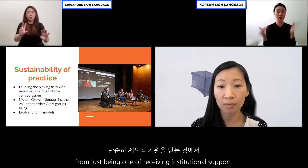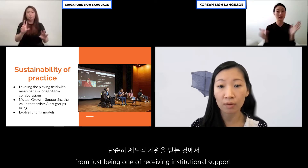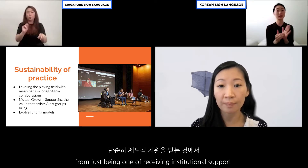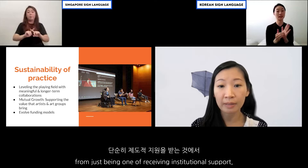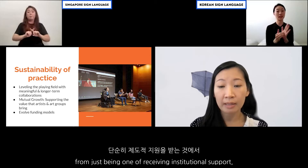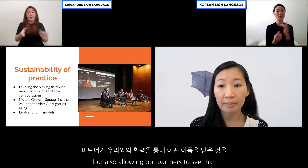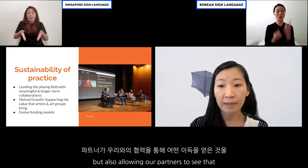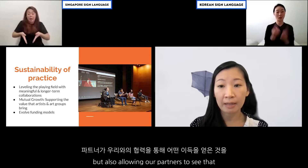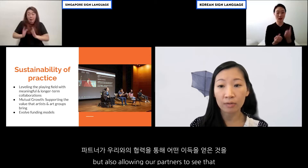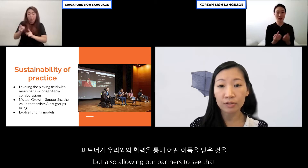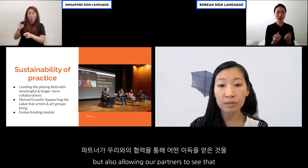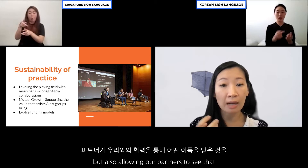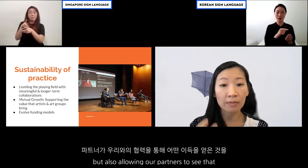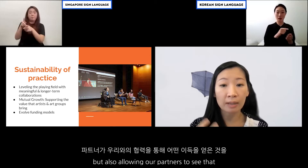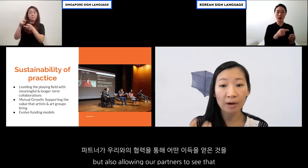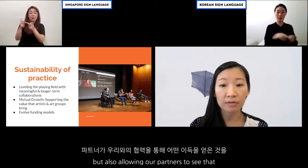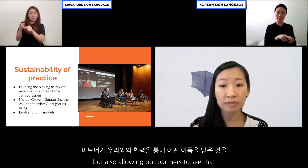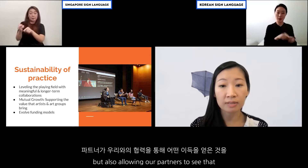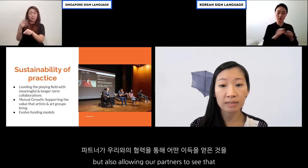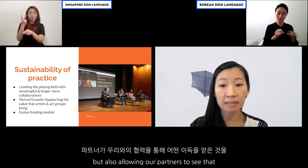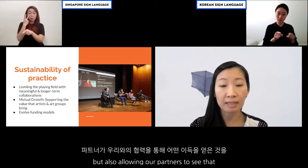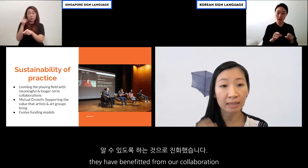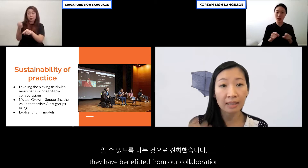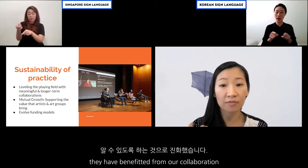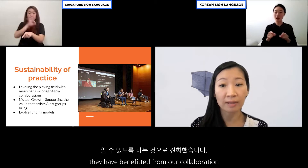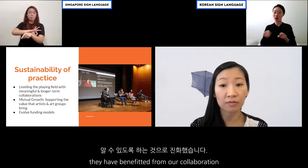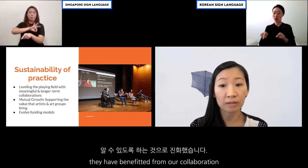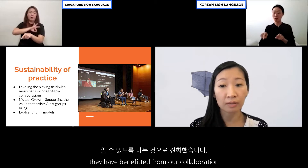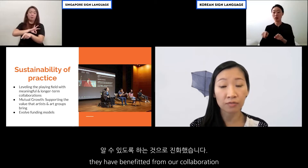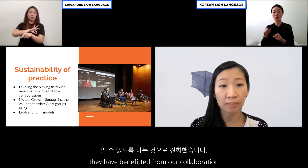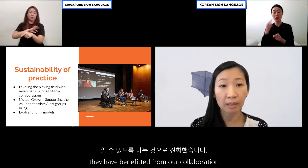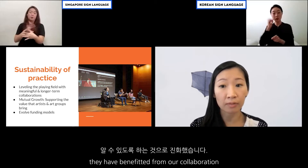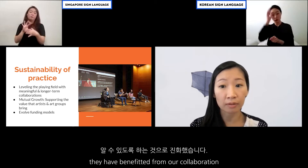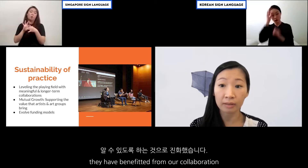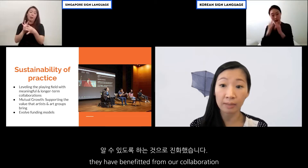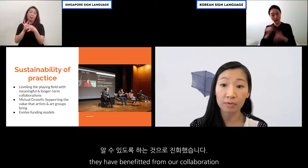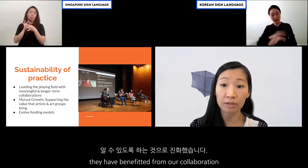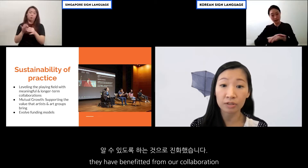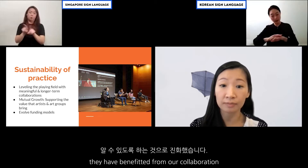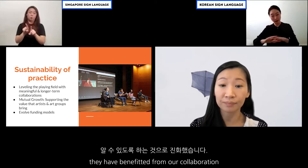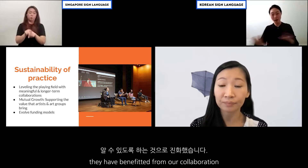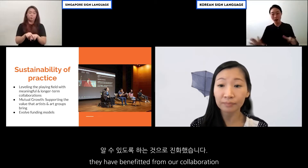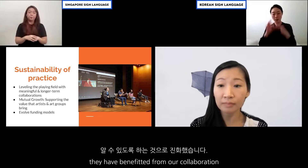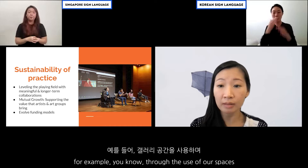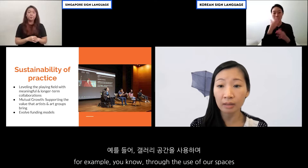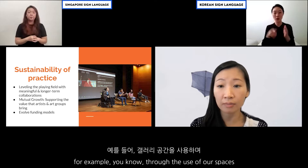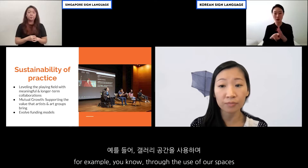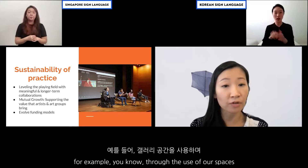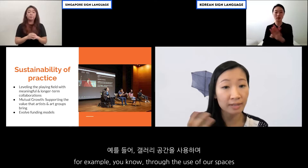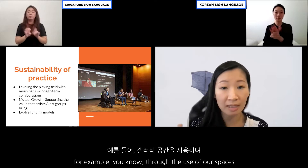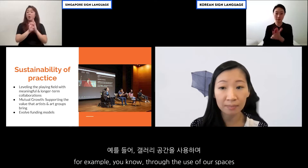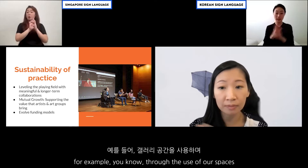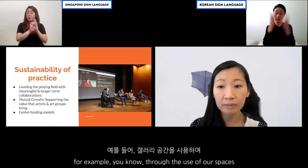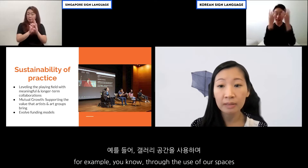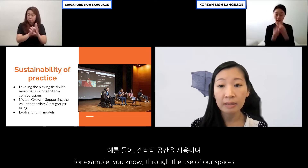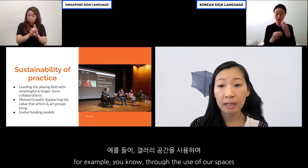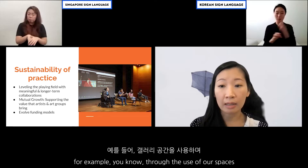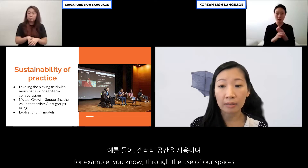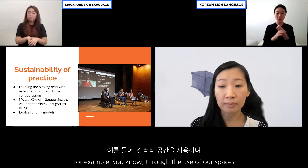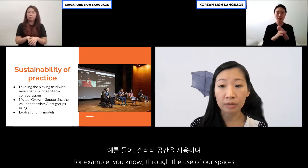institutional support, but also allowing our partners to see that they have benefited from our collaboration. For